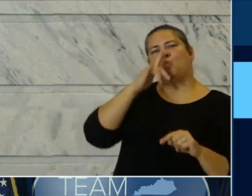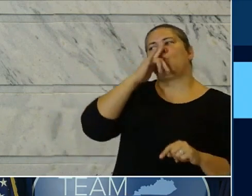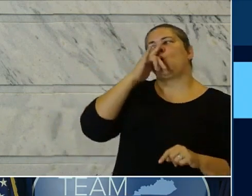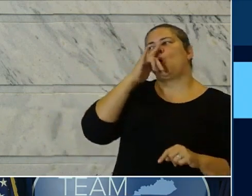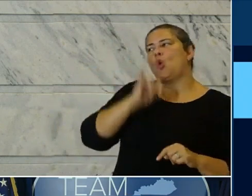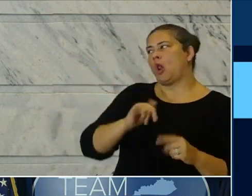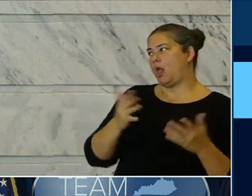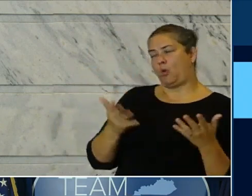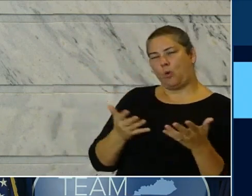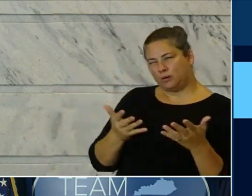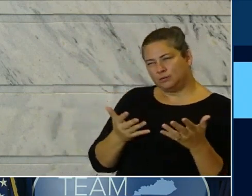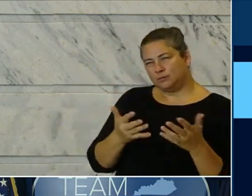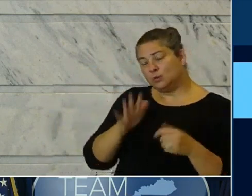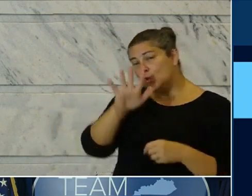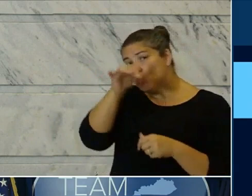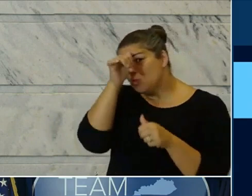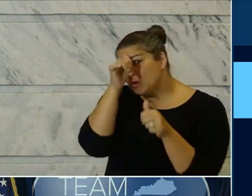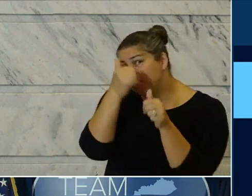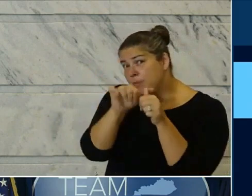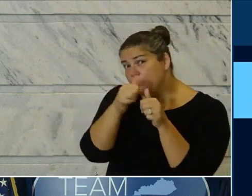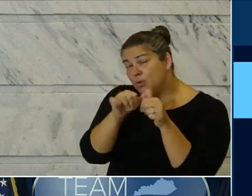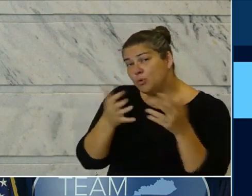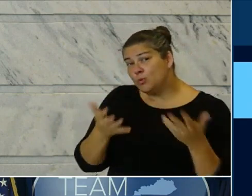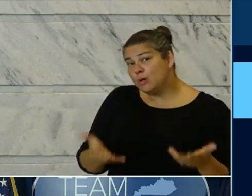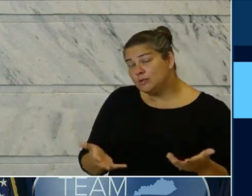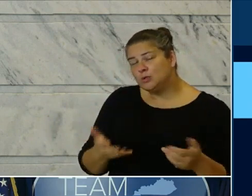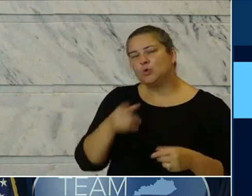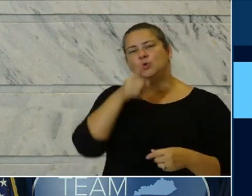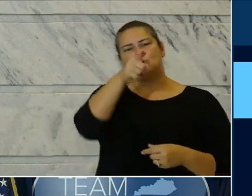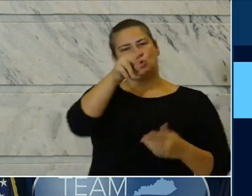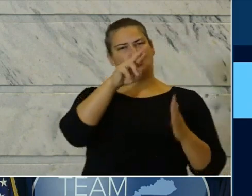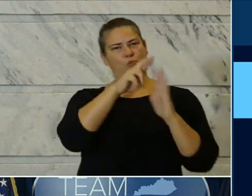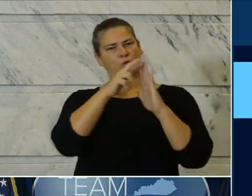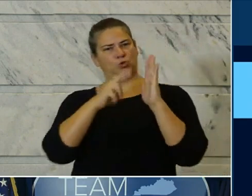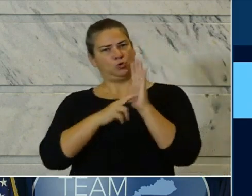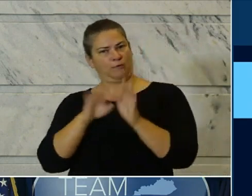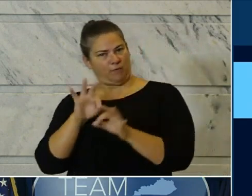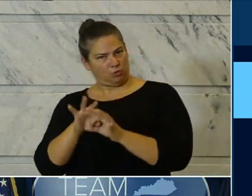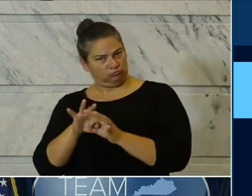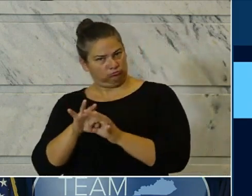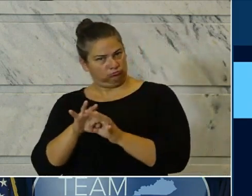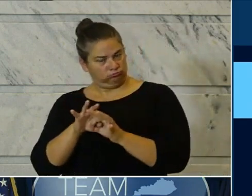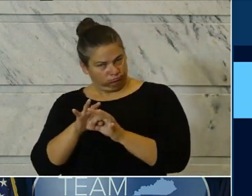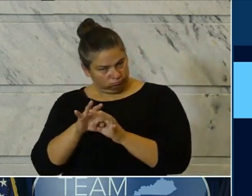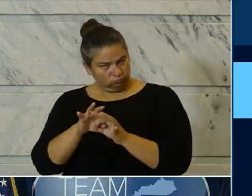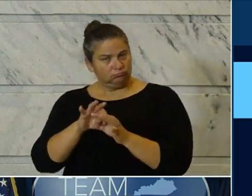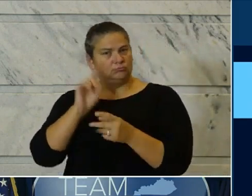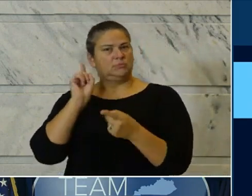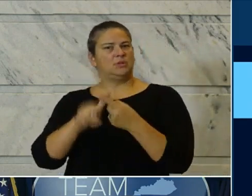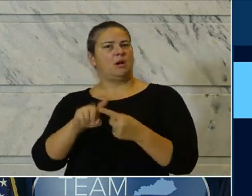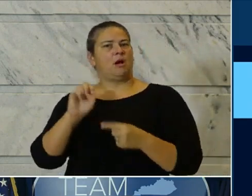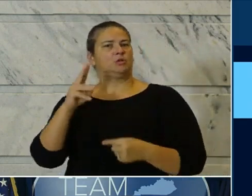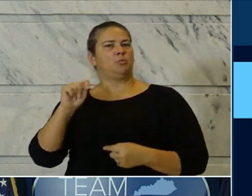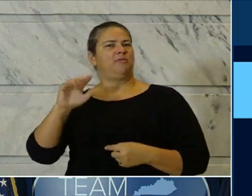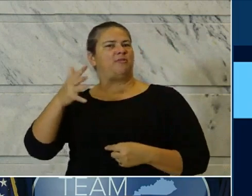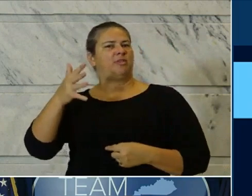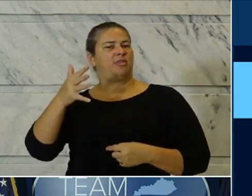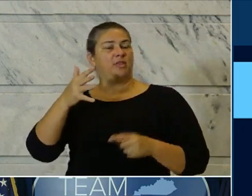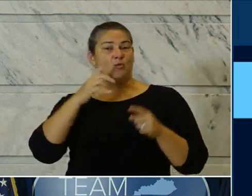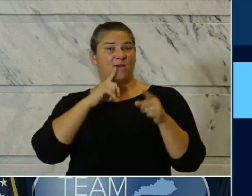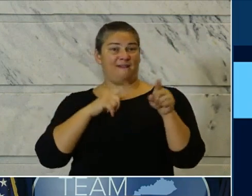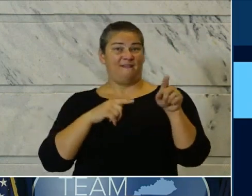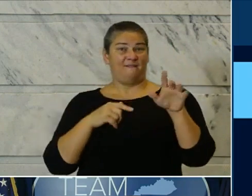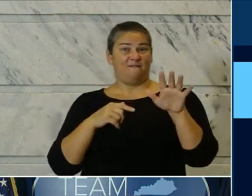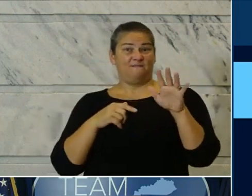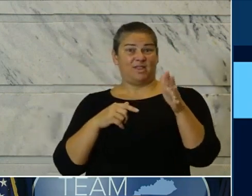like. So remember, you can register to vote until October 5th. You have until October 9th to